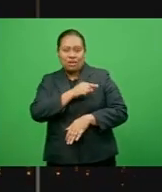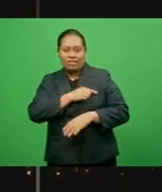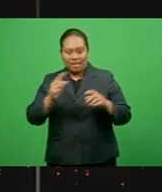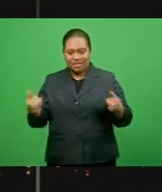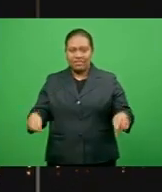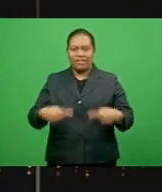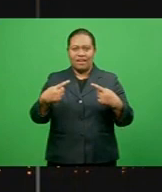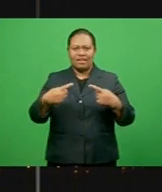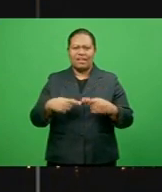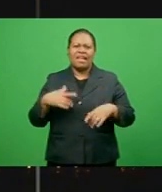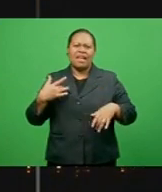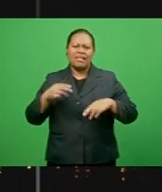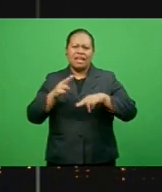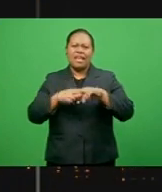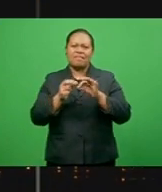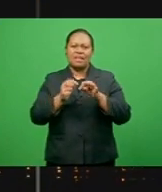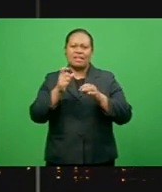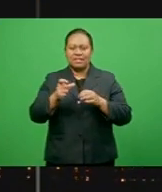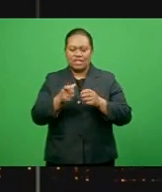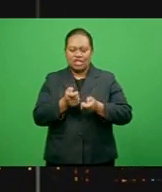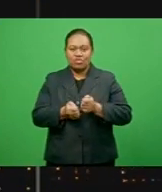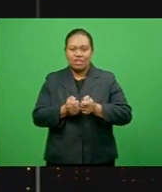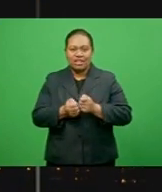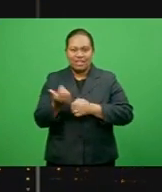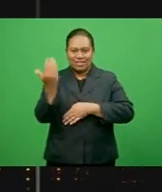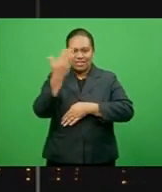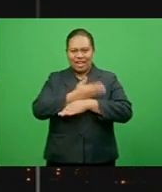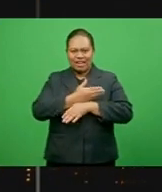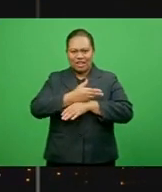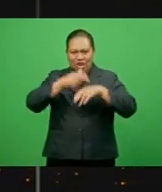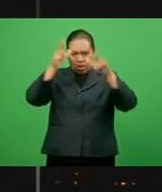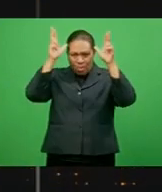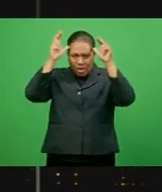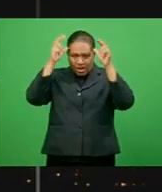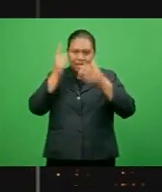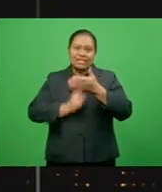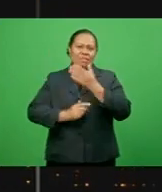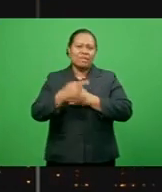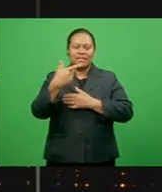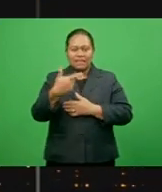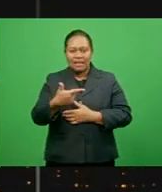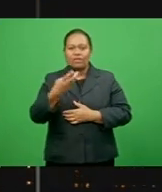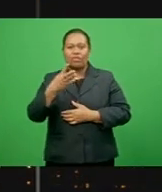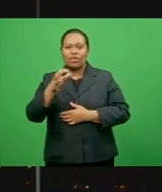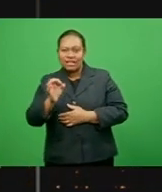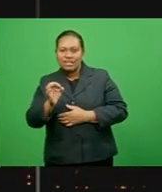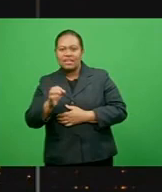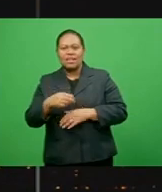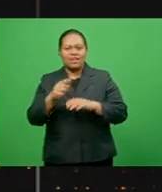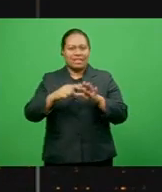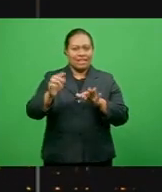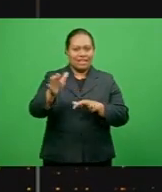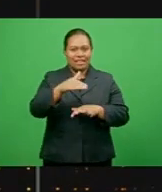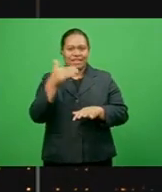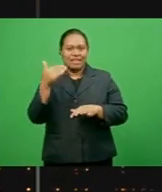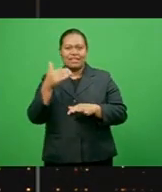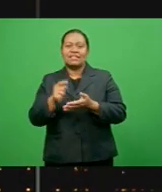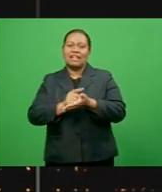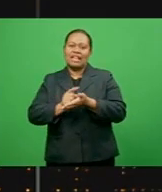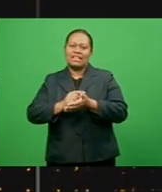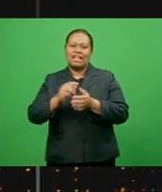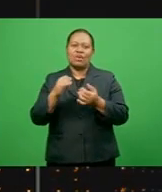live on FBC Sports Channel tonight. The Raiders takes on Sharks at 7:40 p.m, followed by the Eels and Storm match